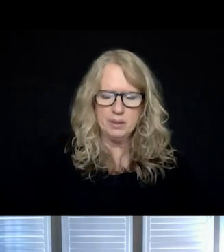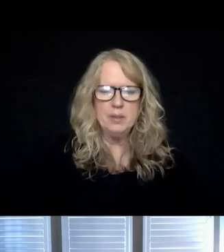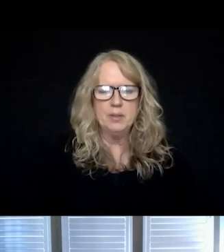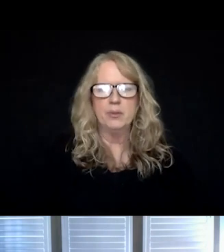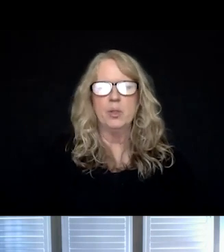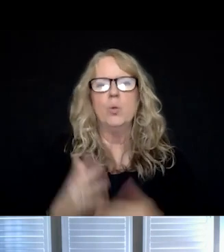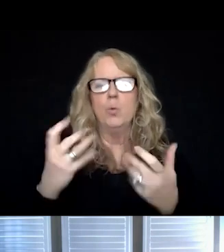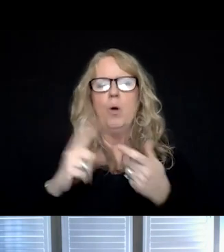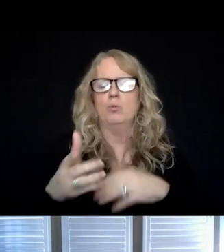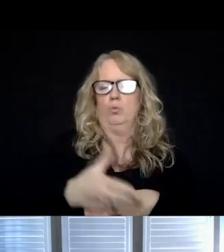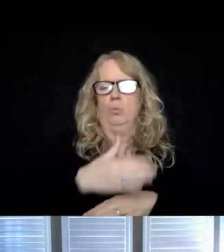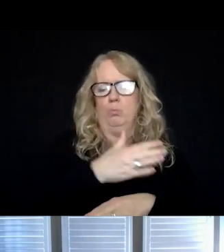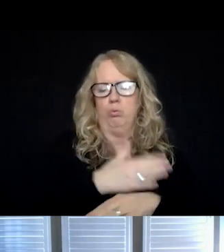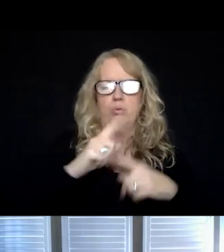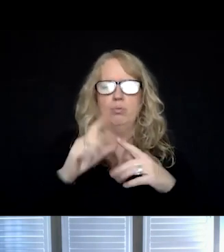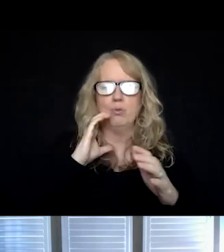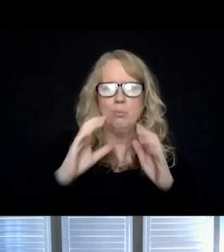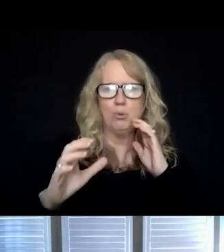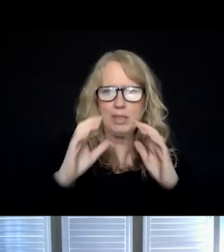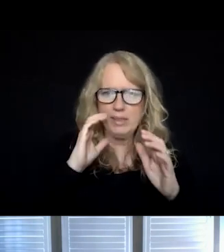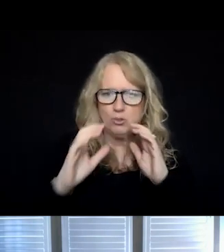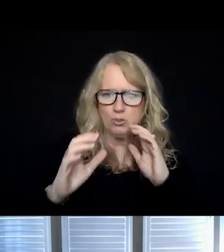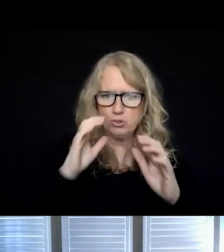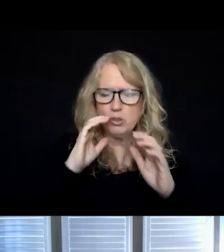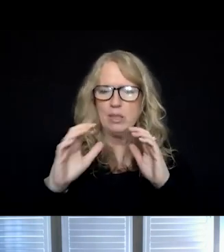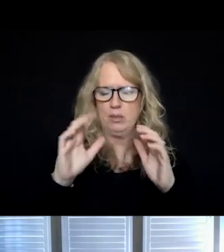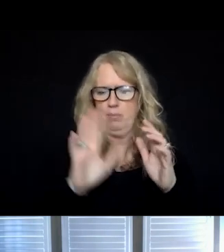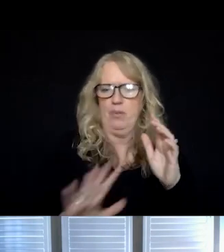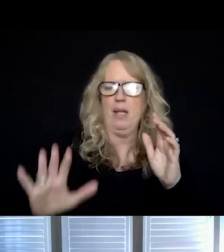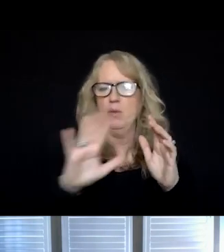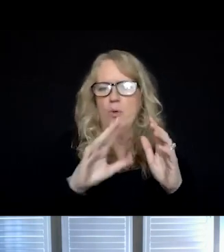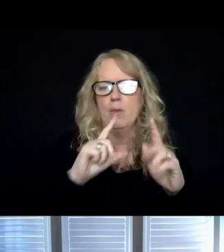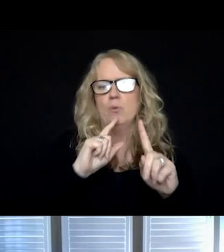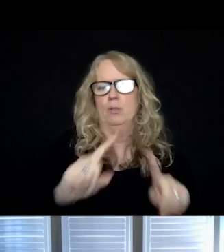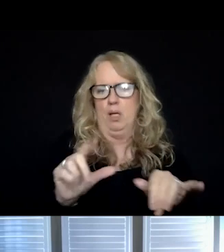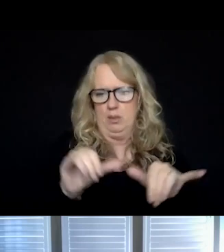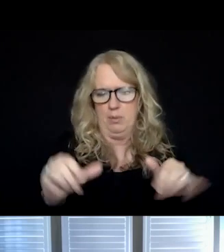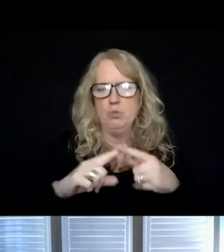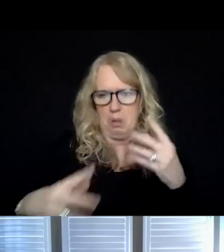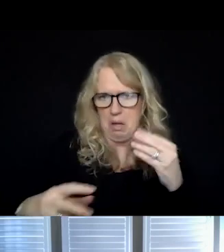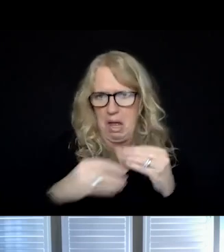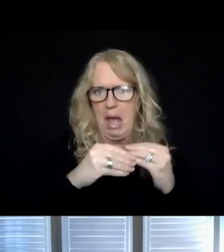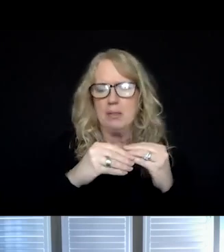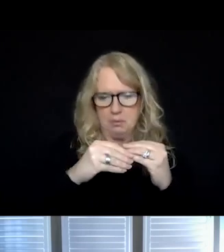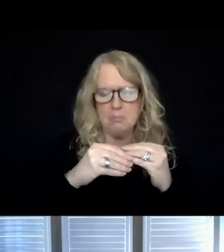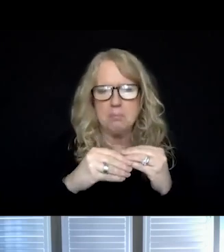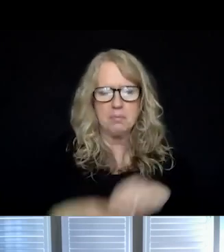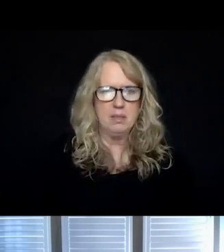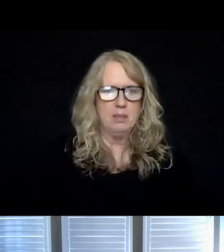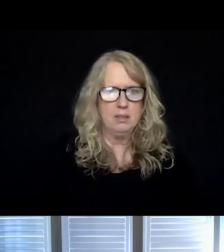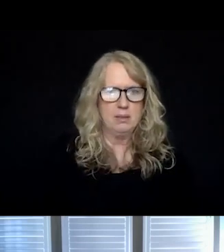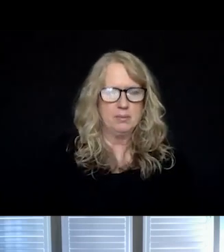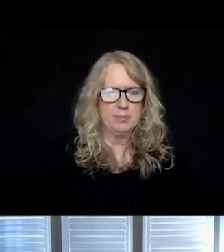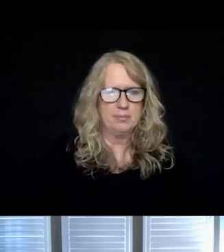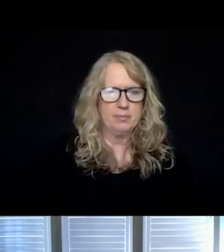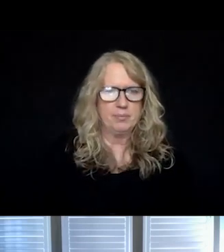improve communication across the response systems. So that was added. And then we put it in there